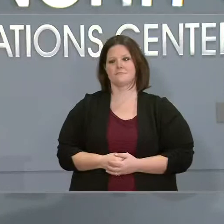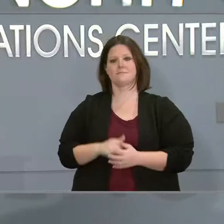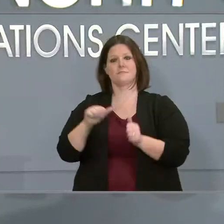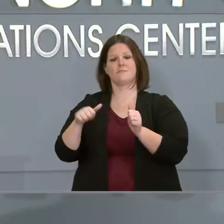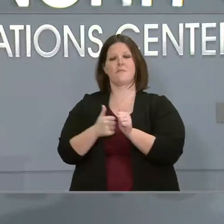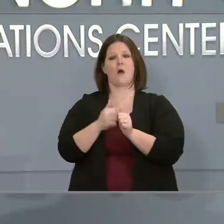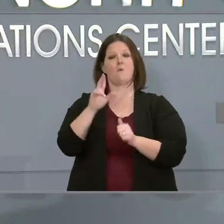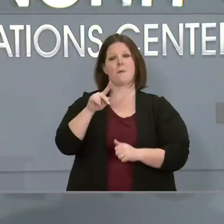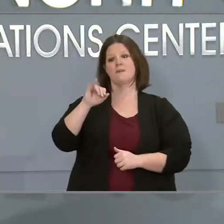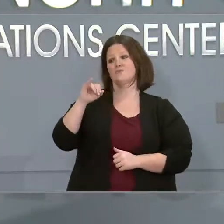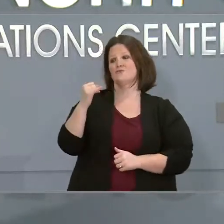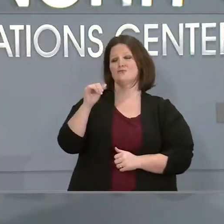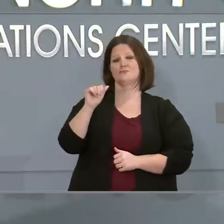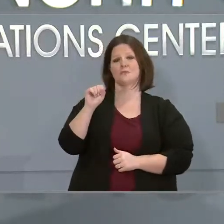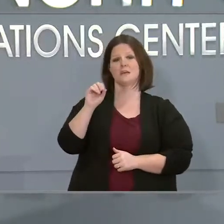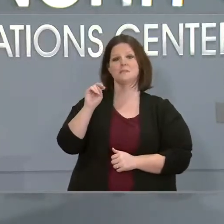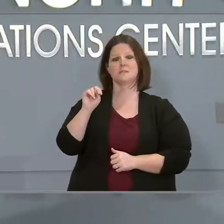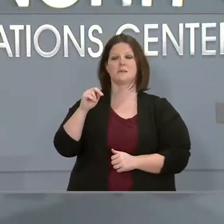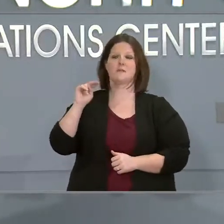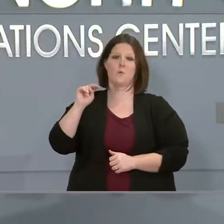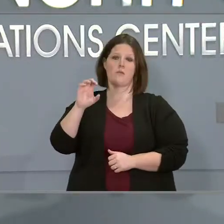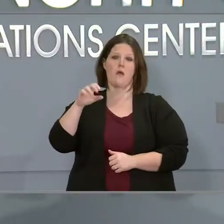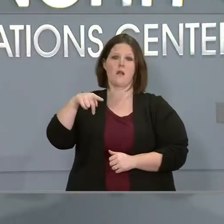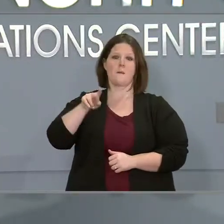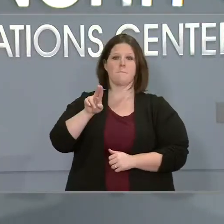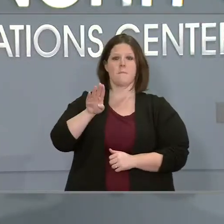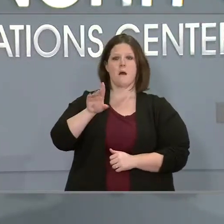Follow-up, Jason DeBruin, North Carolina Public Radio.